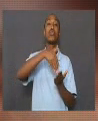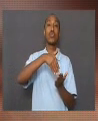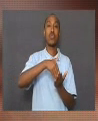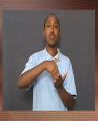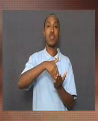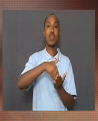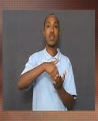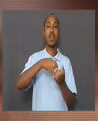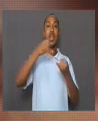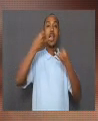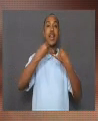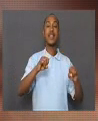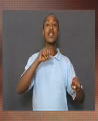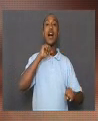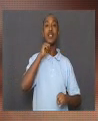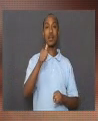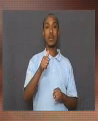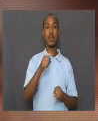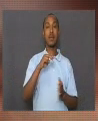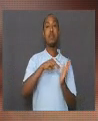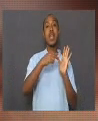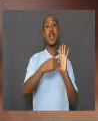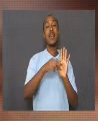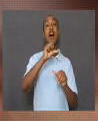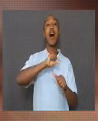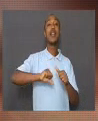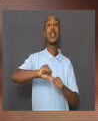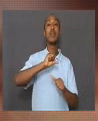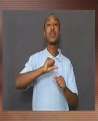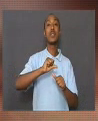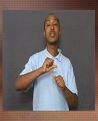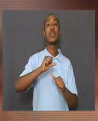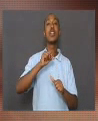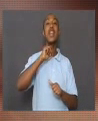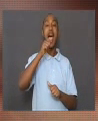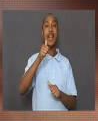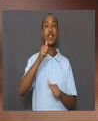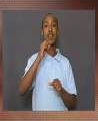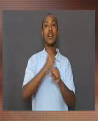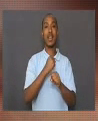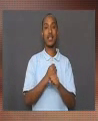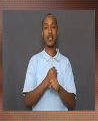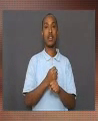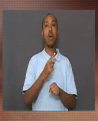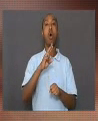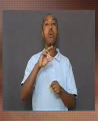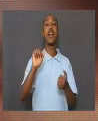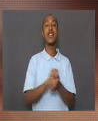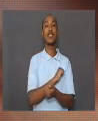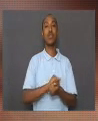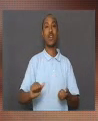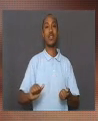also indestructible, meaning atoms can neither be created nor